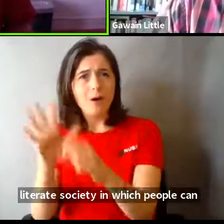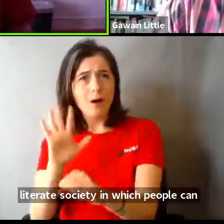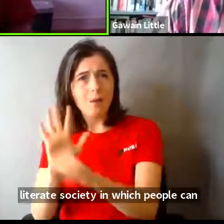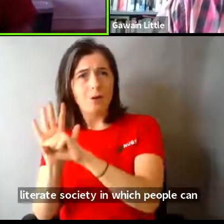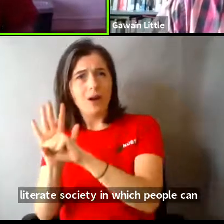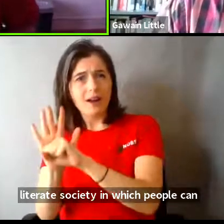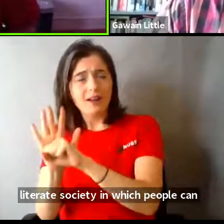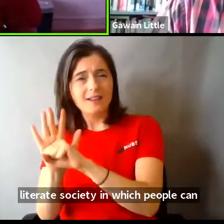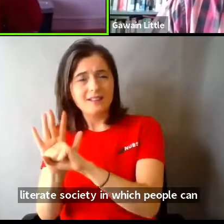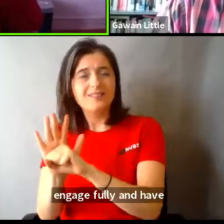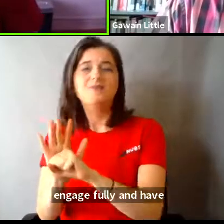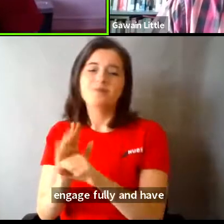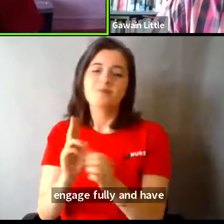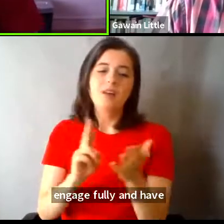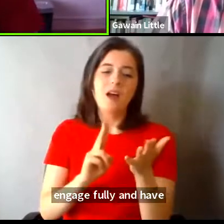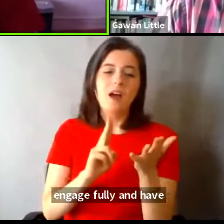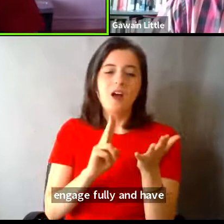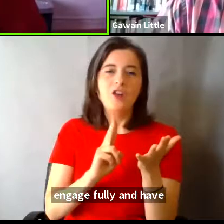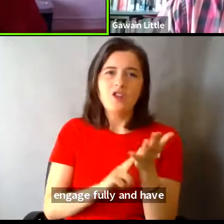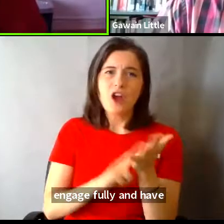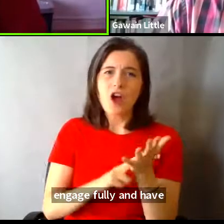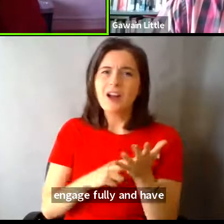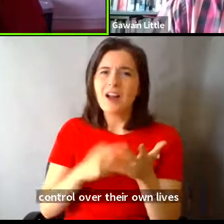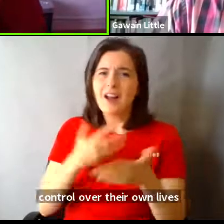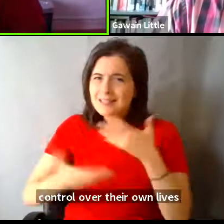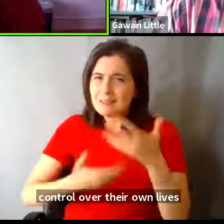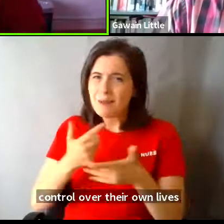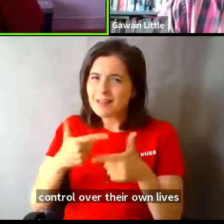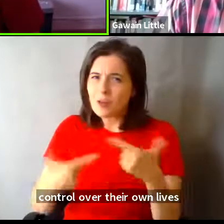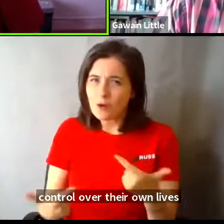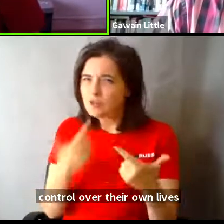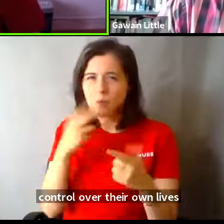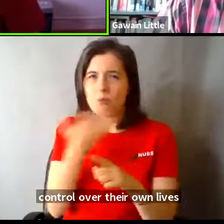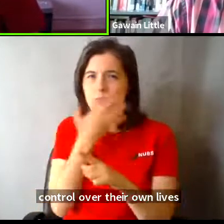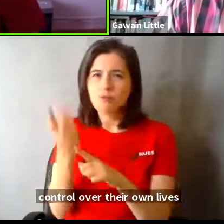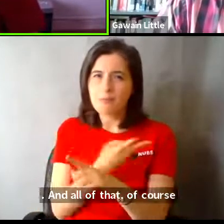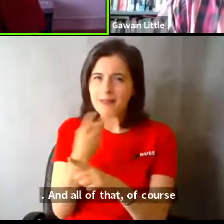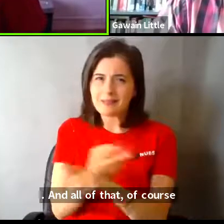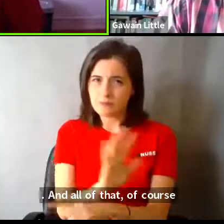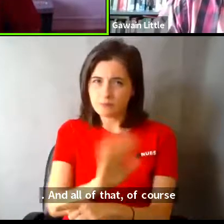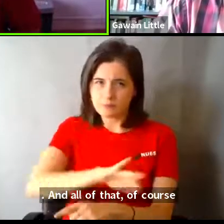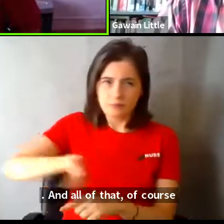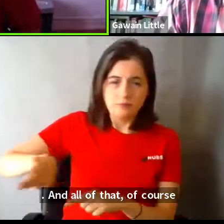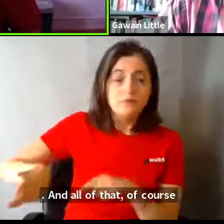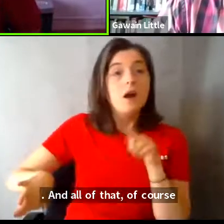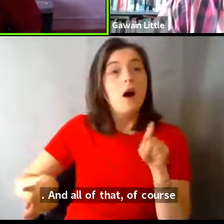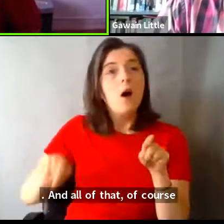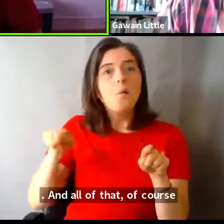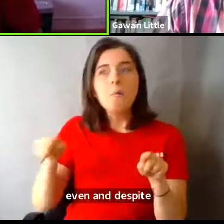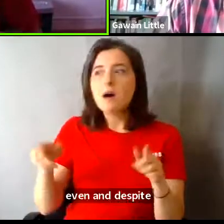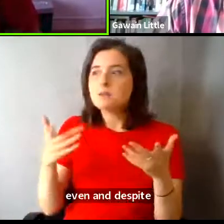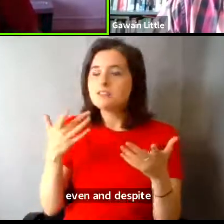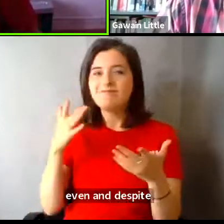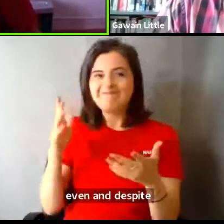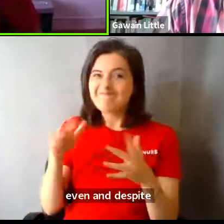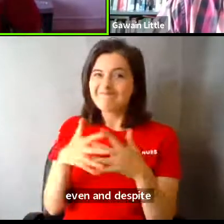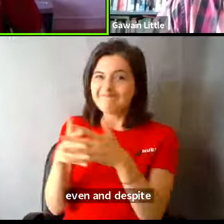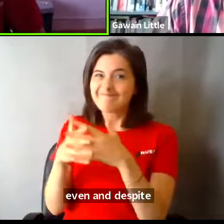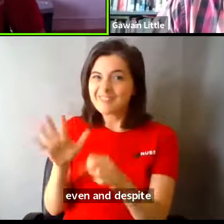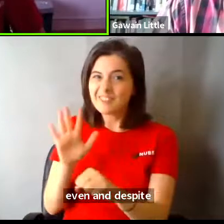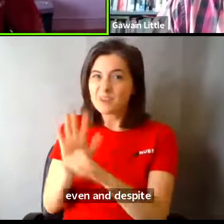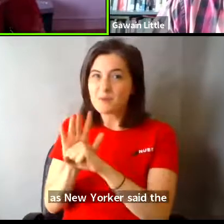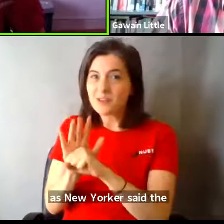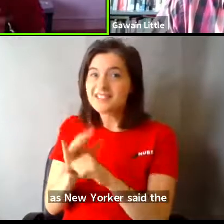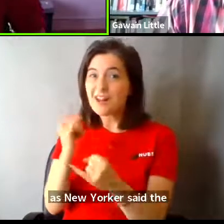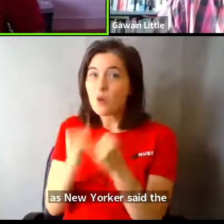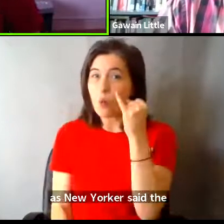so I won't go through all of the details, but just to say and to emphasize that that actually is ratcheting up and is getting worse at this point